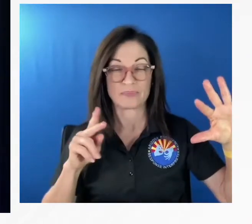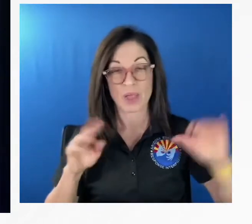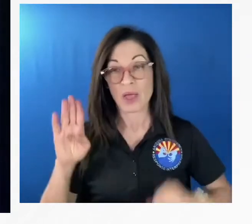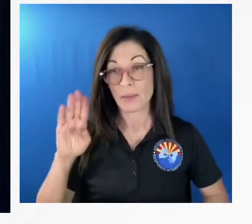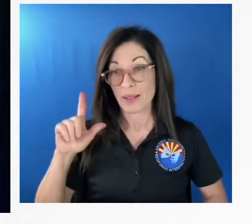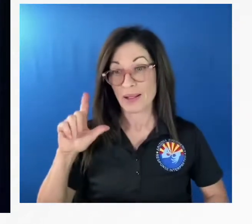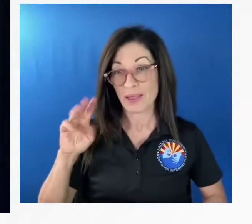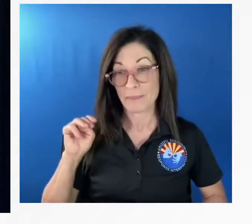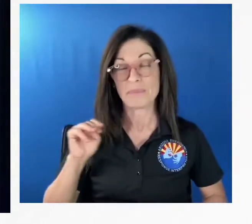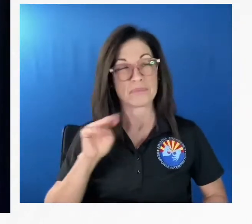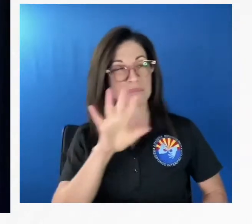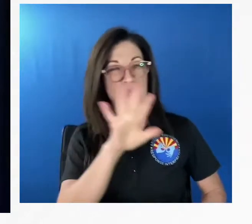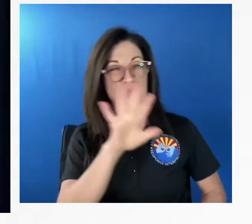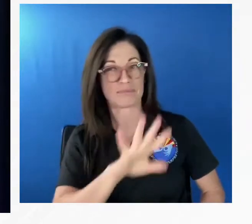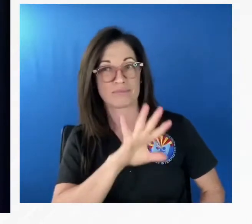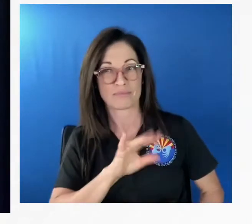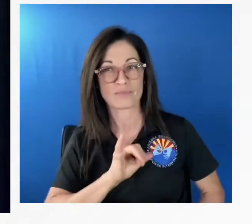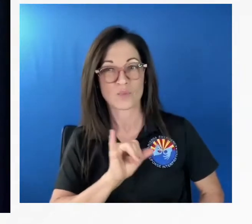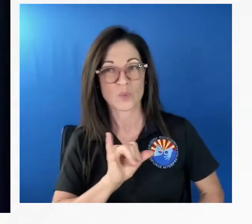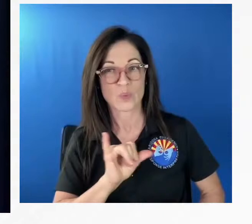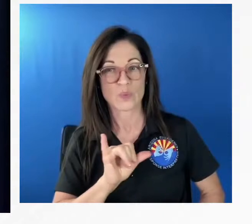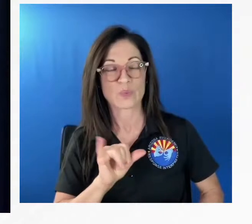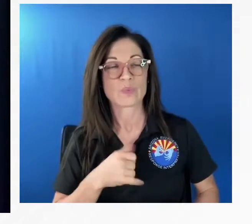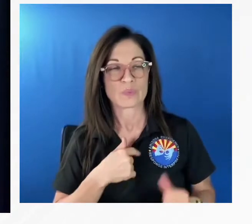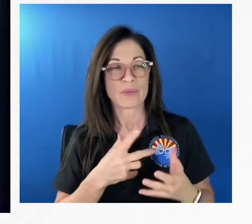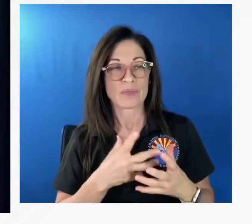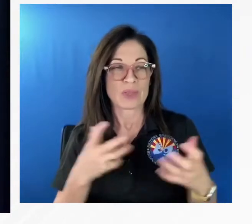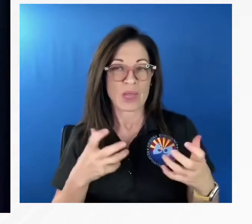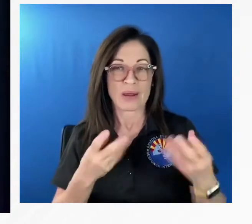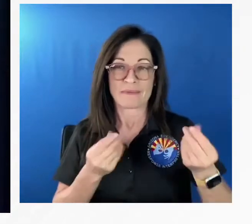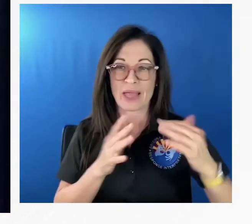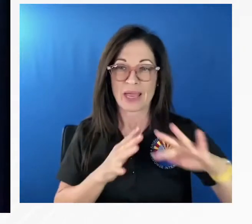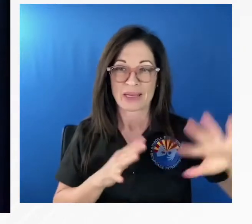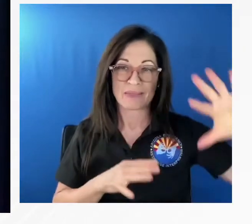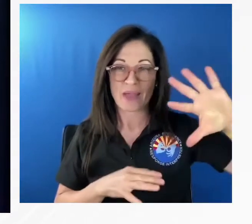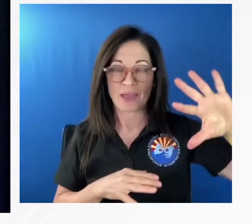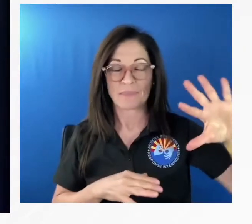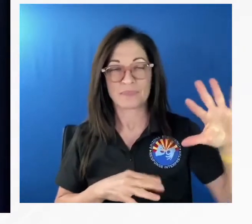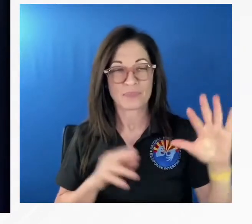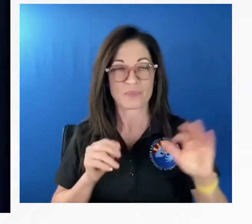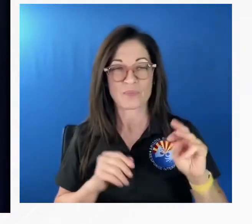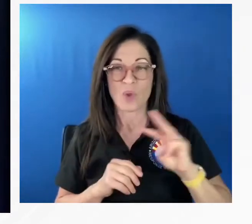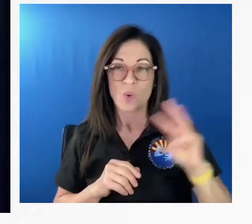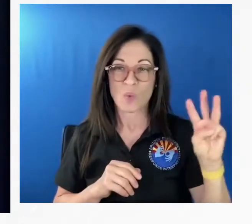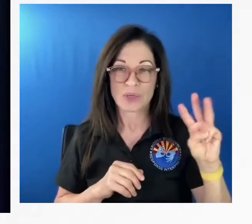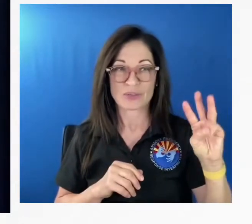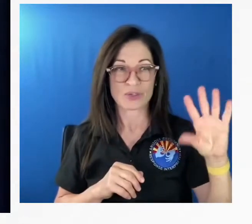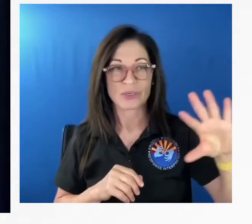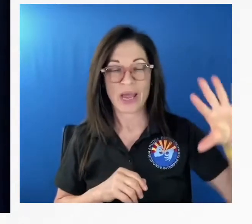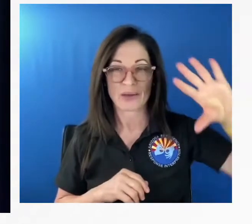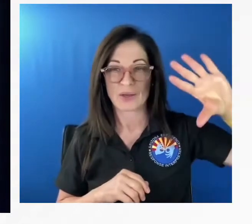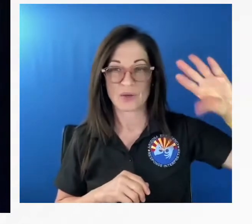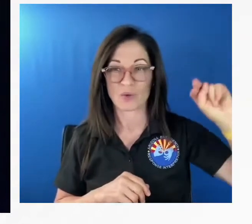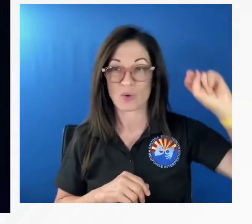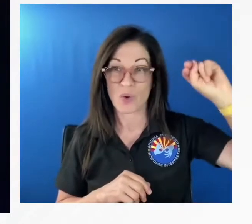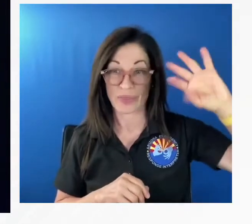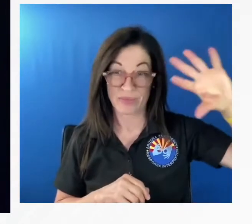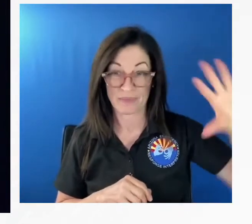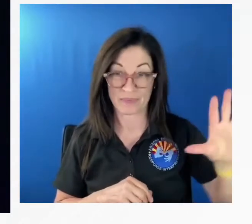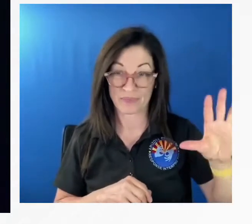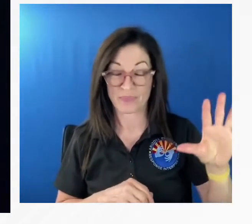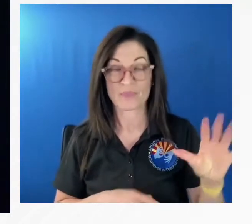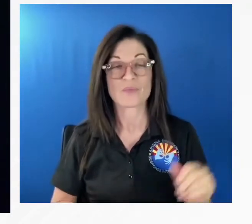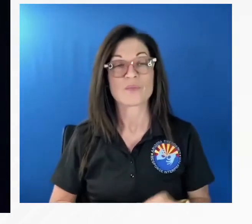in there. They have a good bit of land in this section and up in here. And by